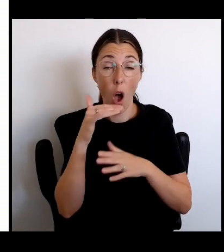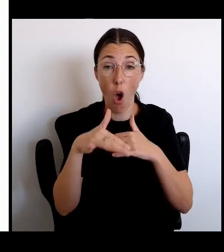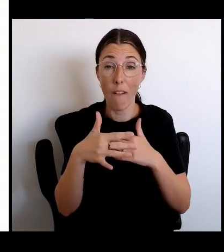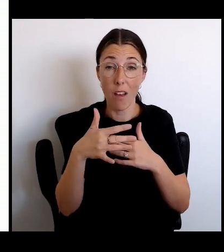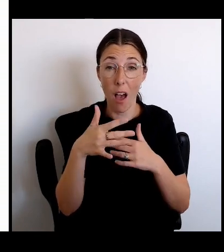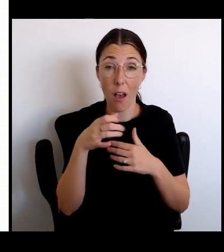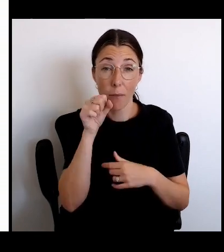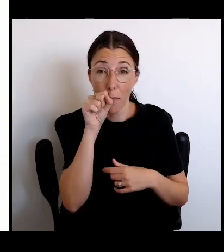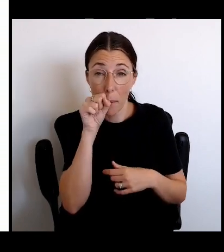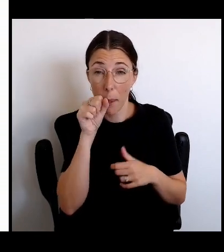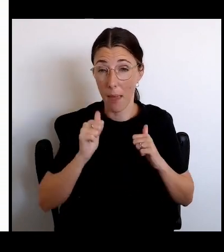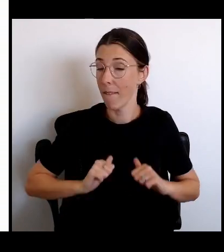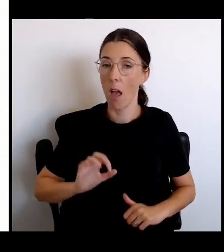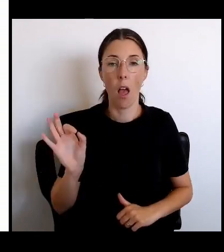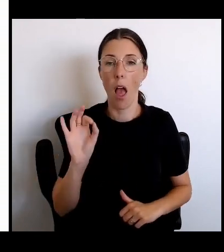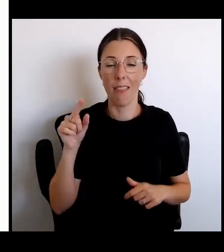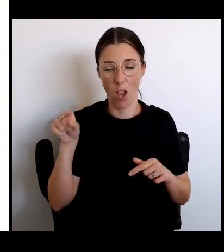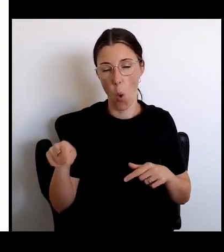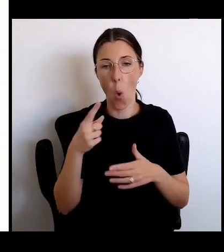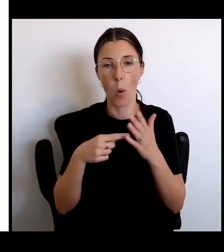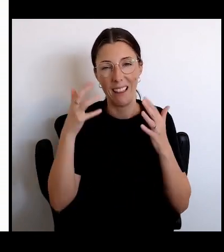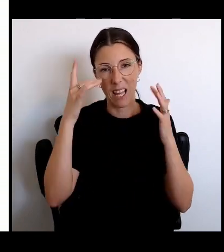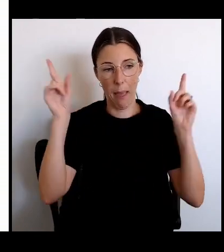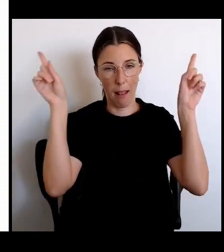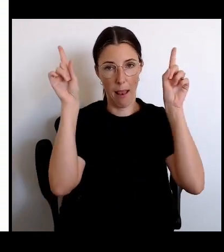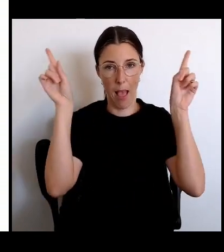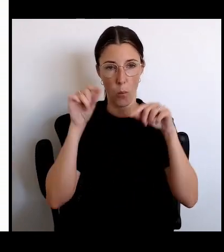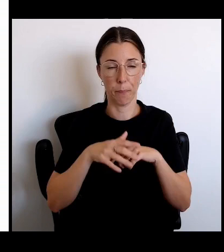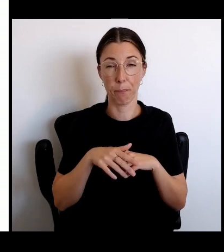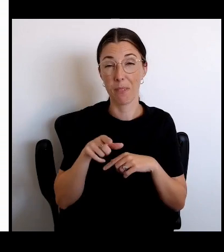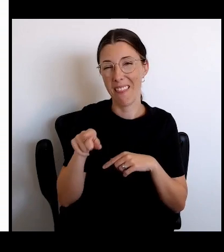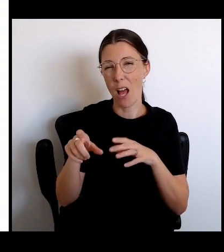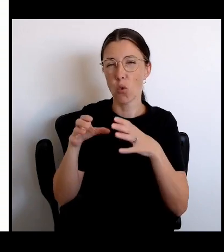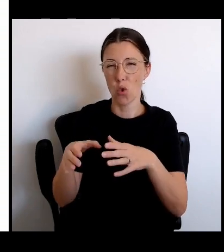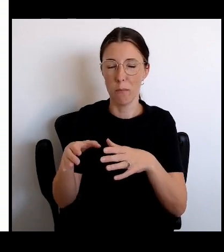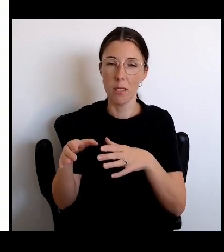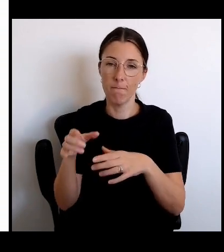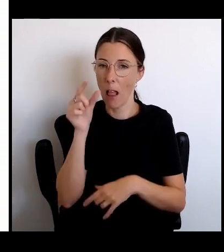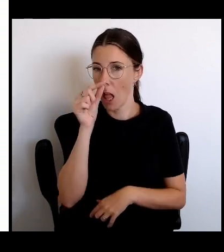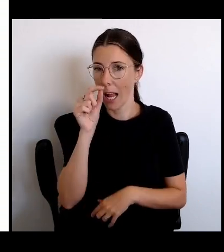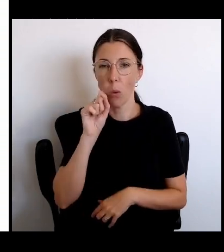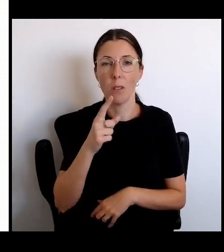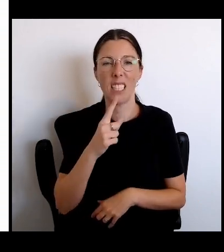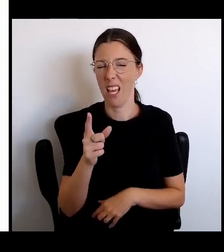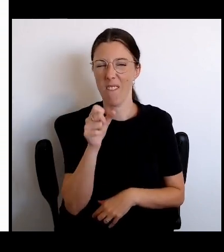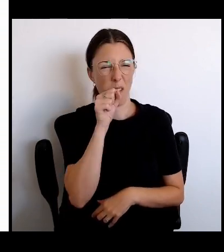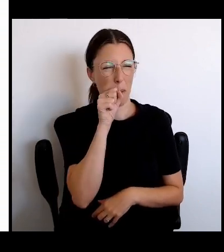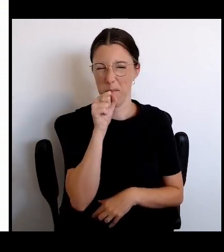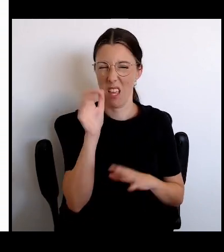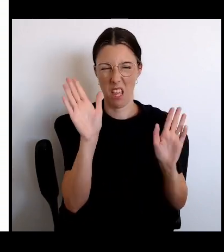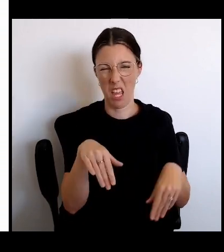now. This is the group who would be most likely to say vaping's pretty harmless and I've got this under control.